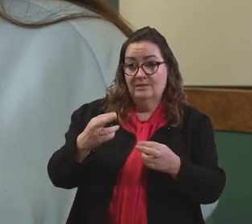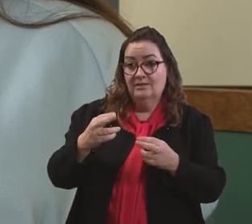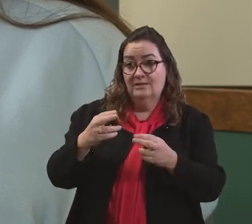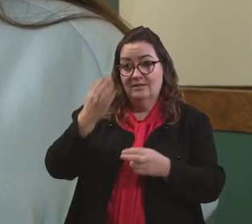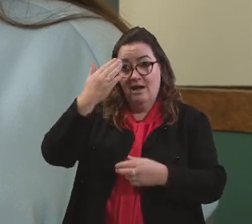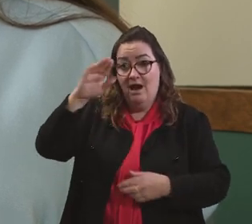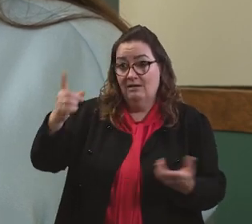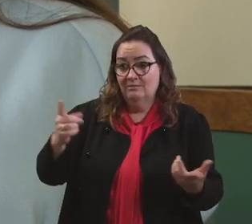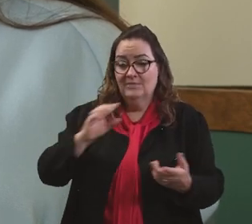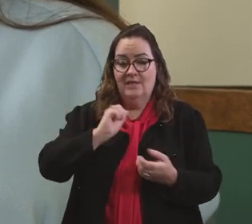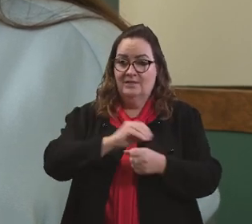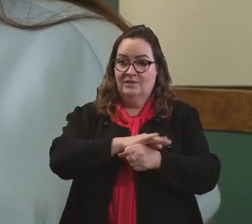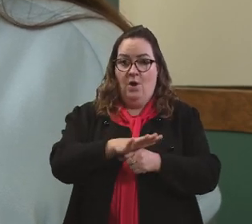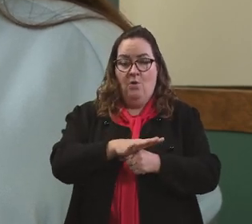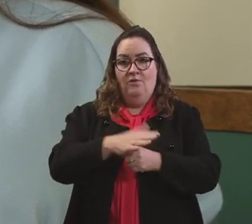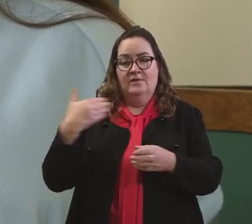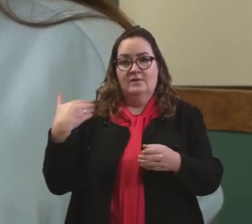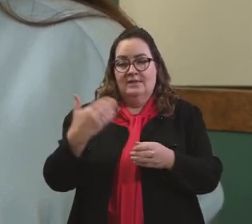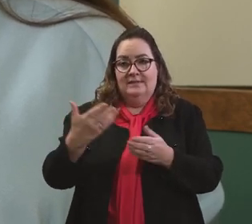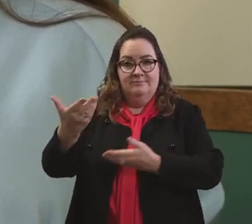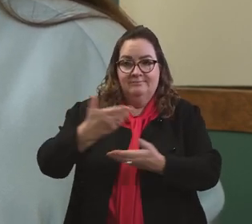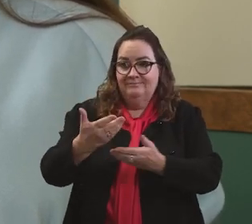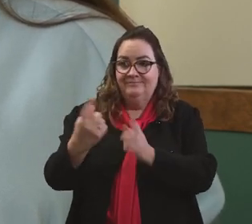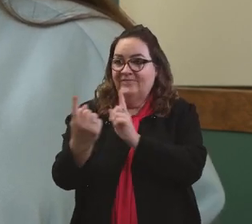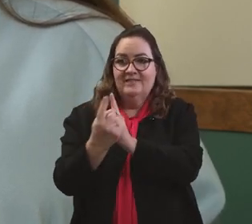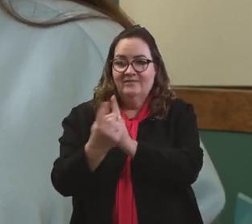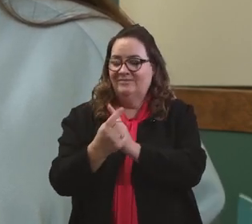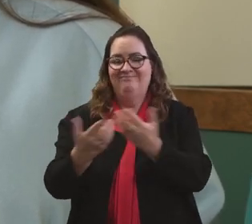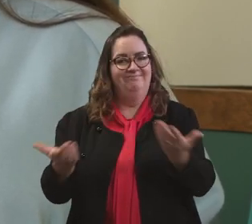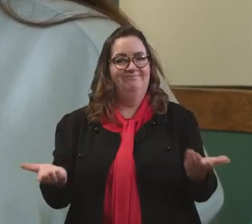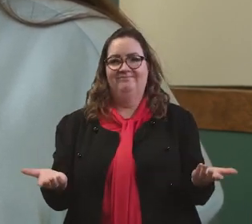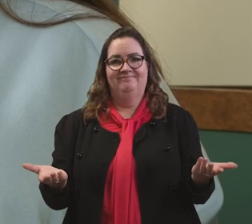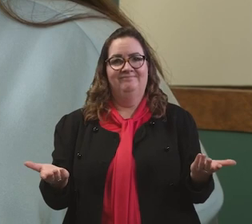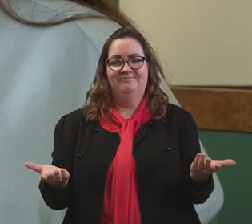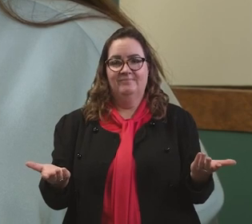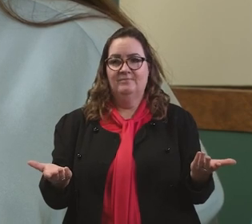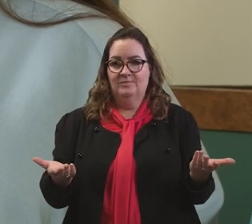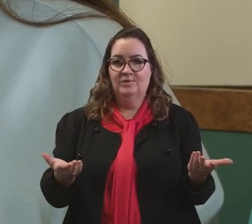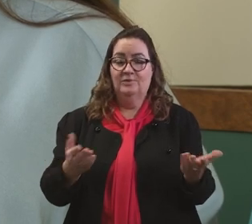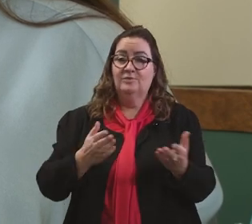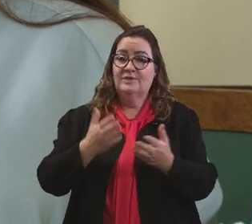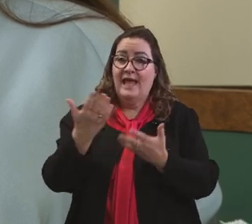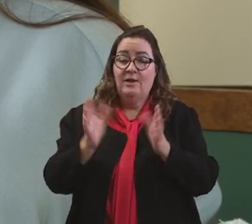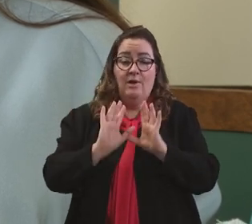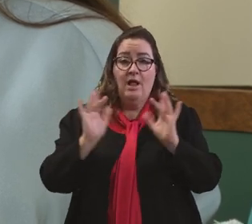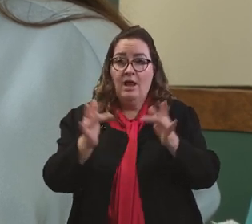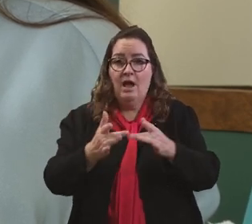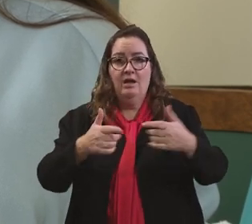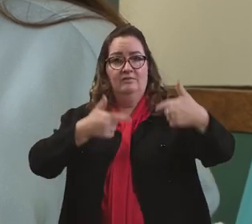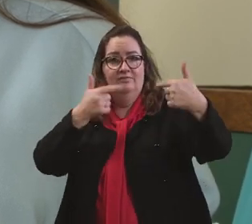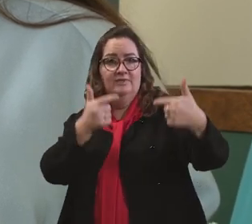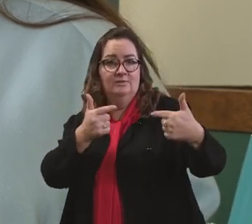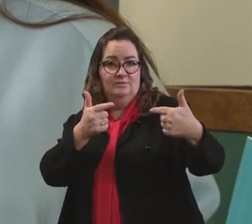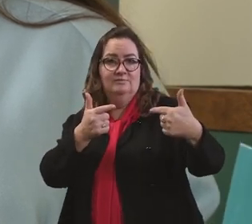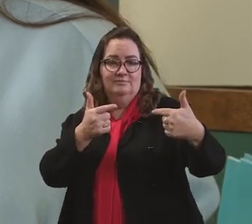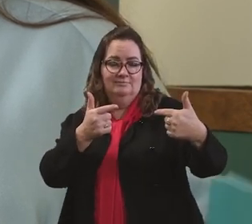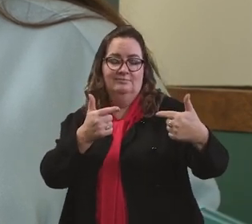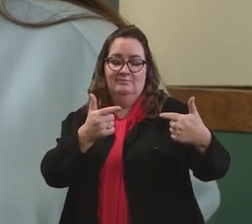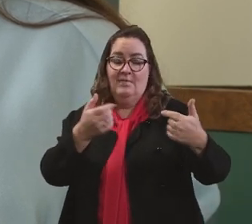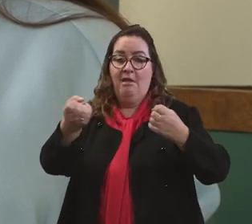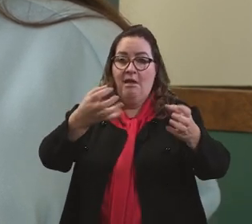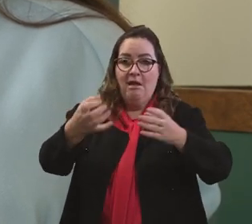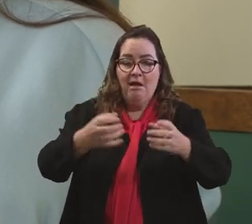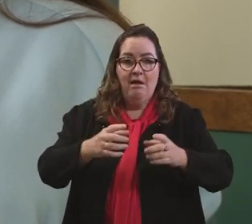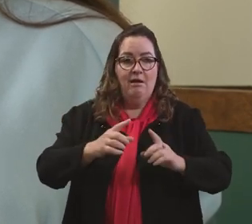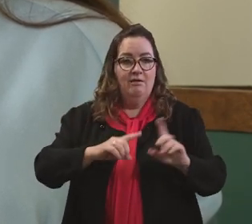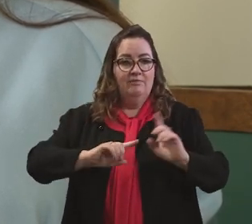Due to COVID-19, these consultations couldn't happen in person and instead were done through online video calls. Young people came from